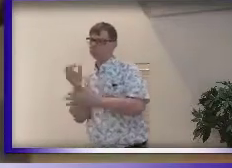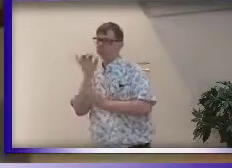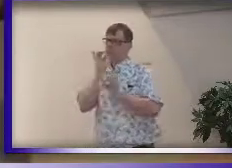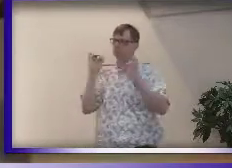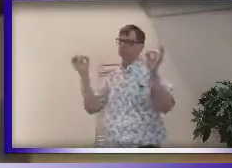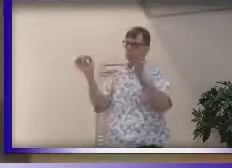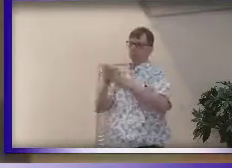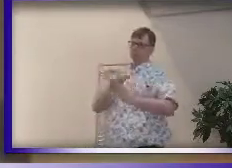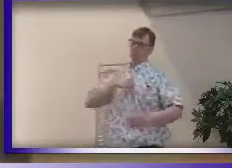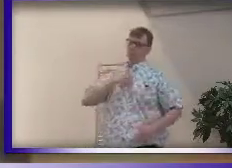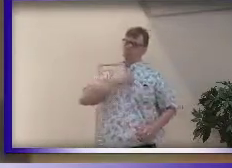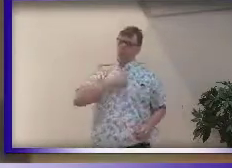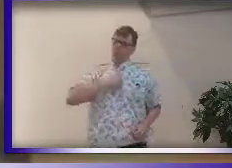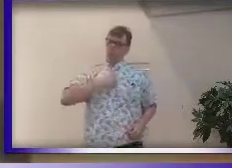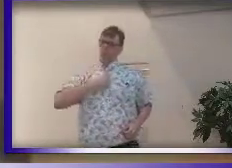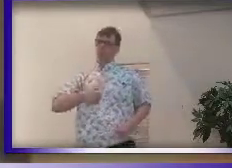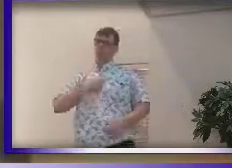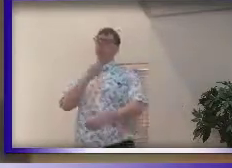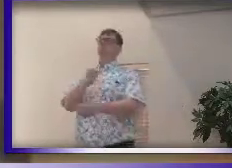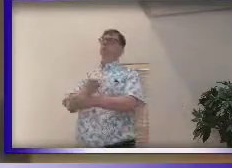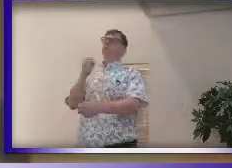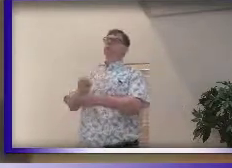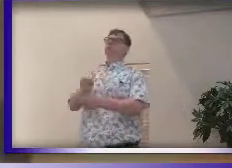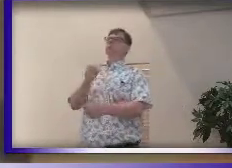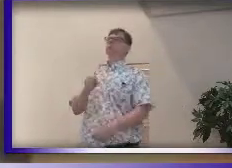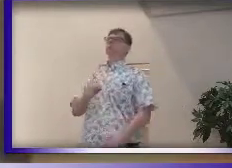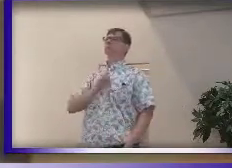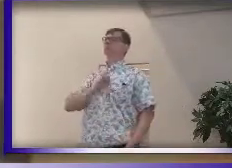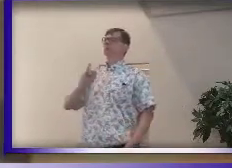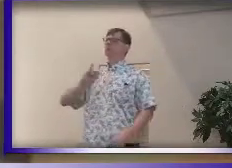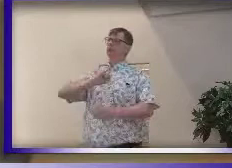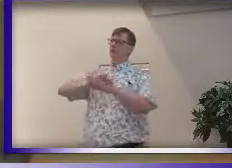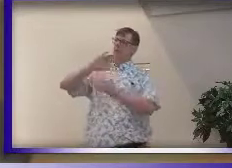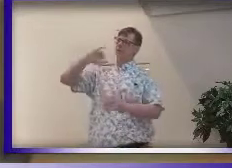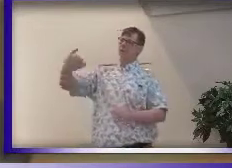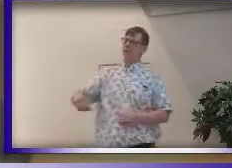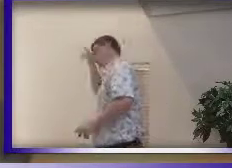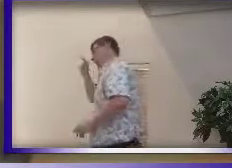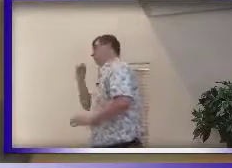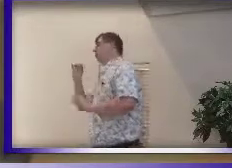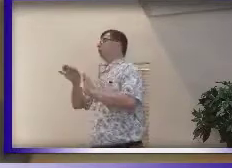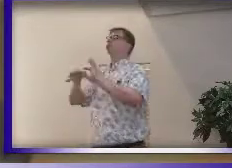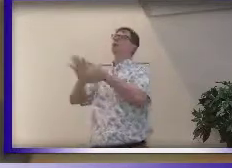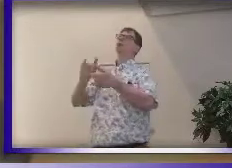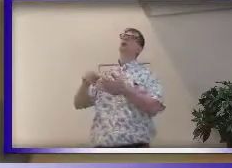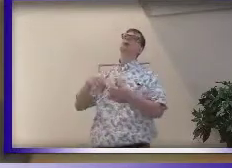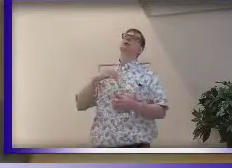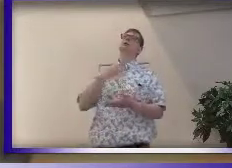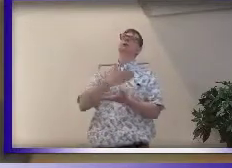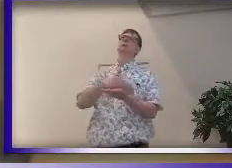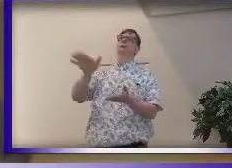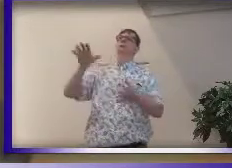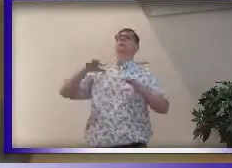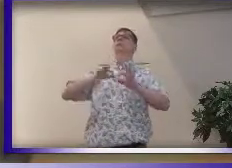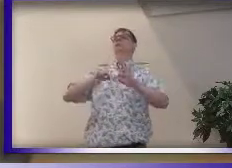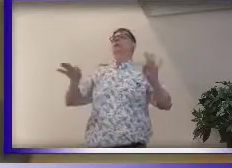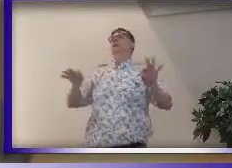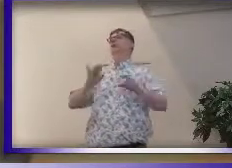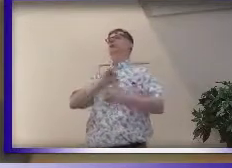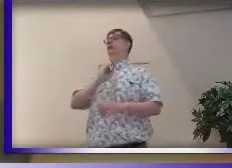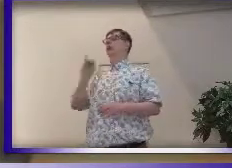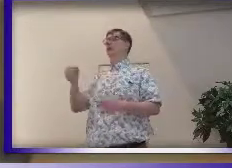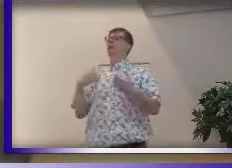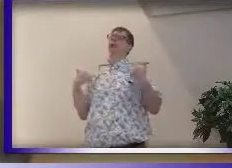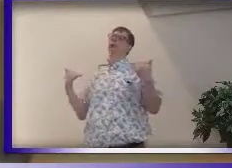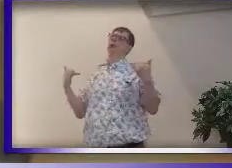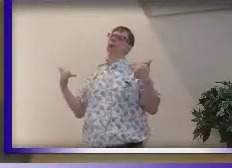doing something, if my car isn't here when you drive by, you have no way of knowing if I'm working. And 90% of